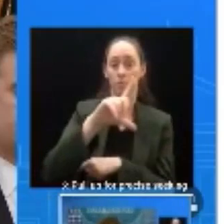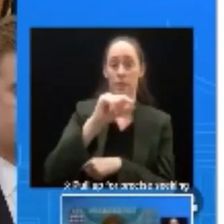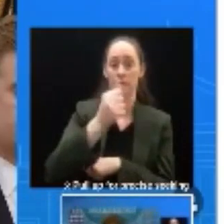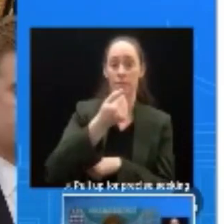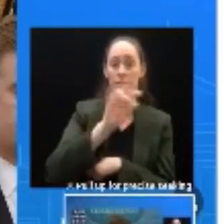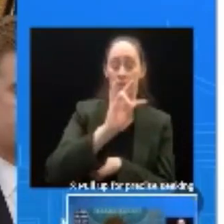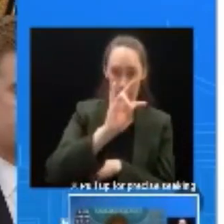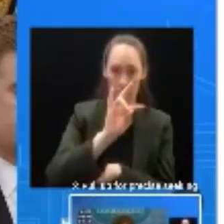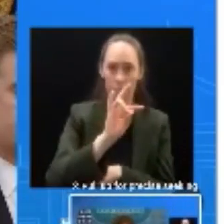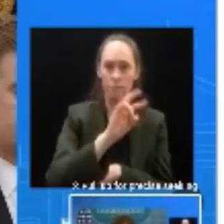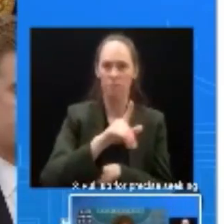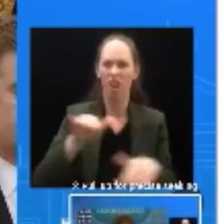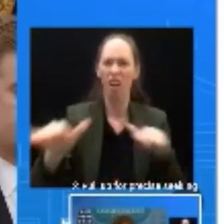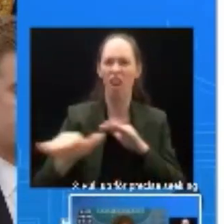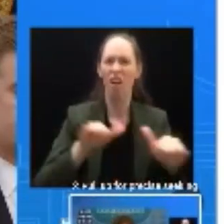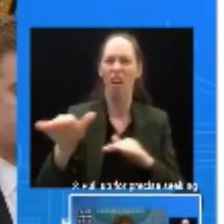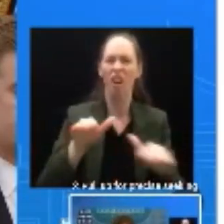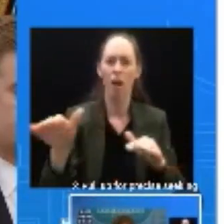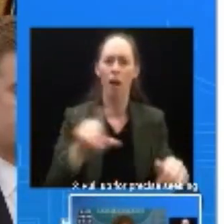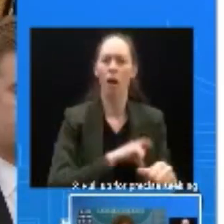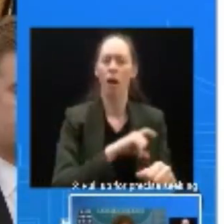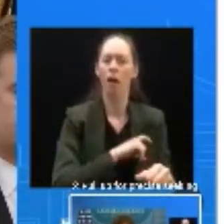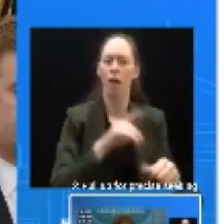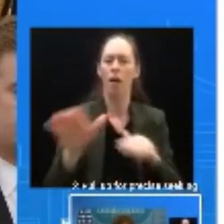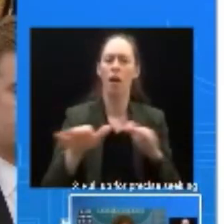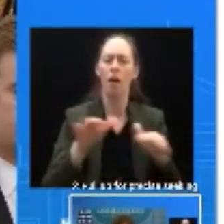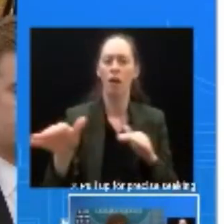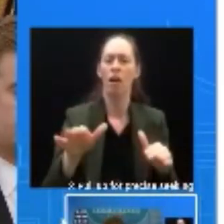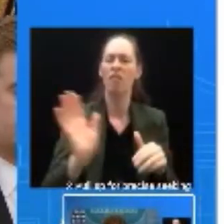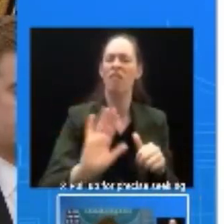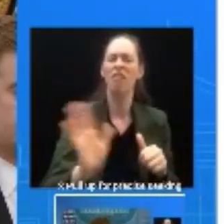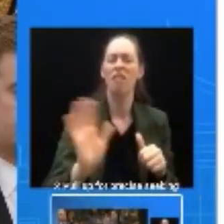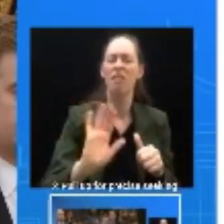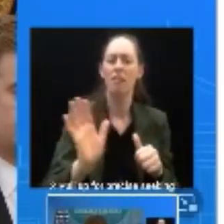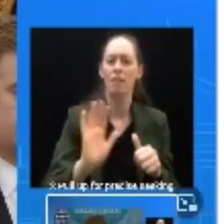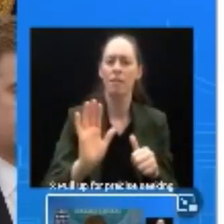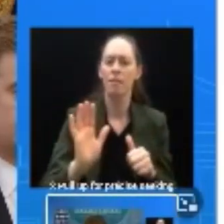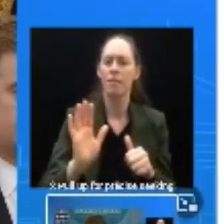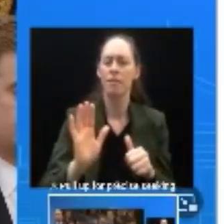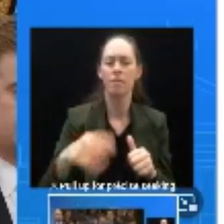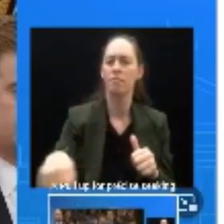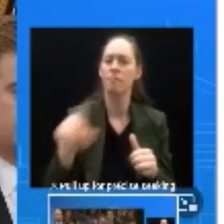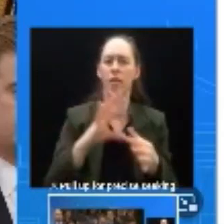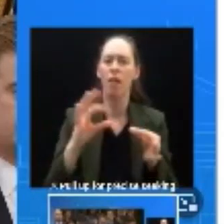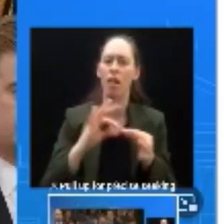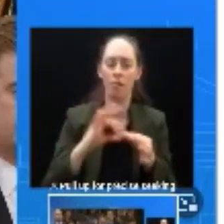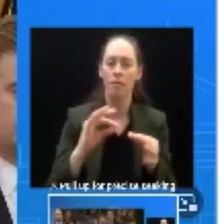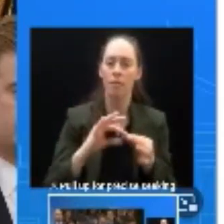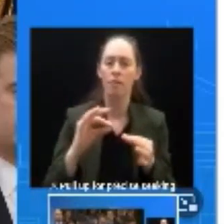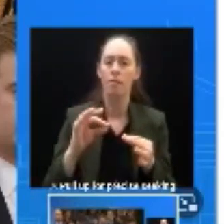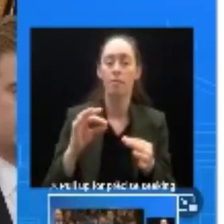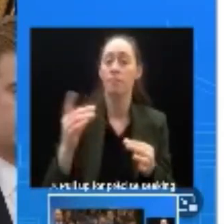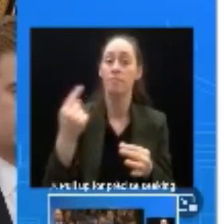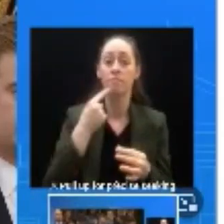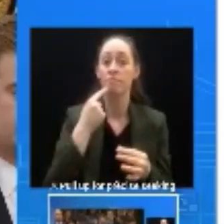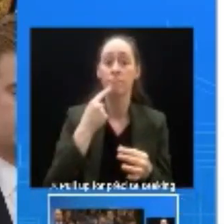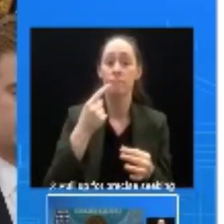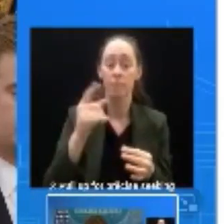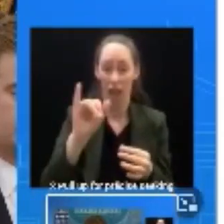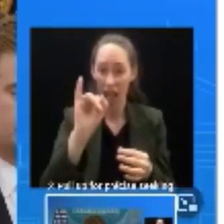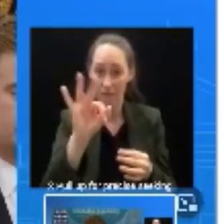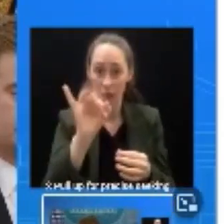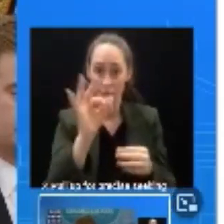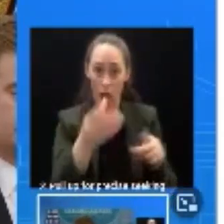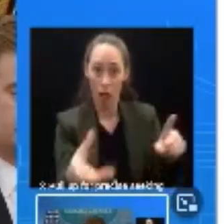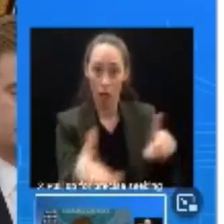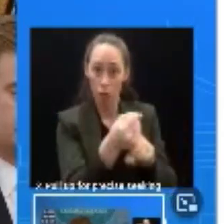and suggested that they might hit the heads of prisoners on the tops of their patrol cars. Does the president have any plans to